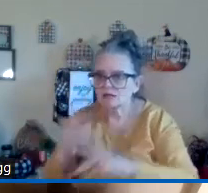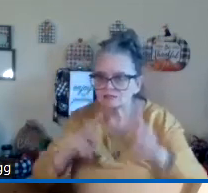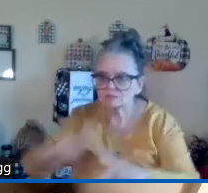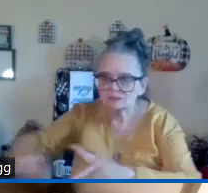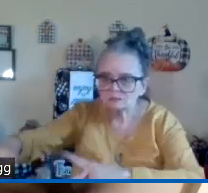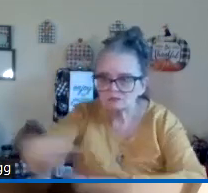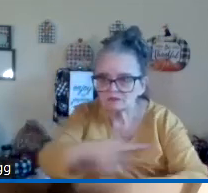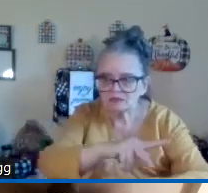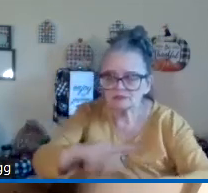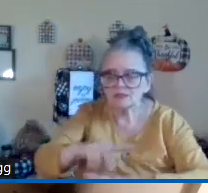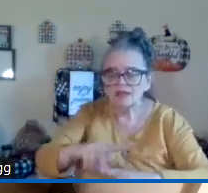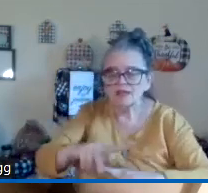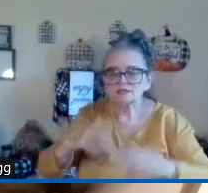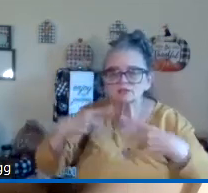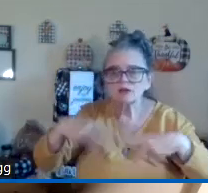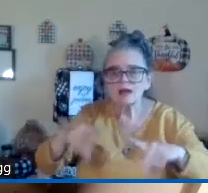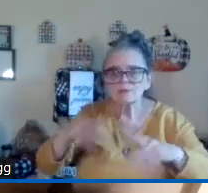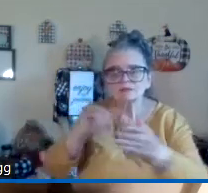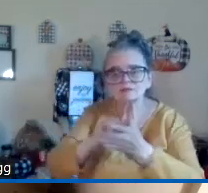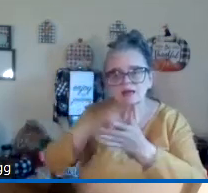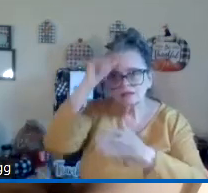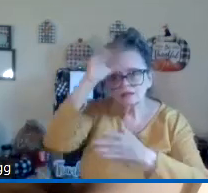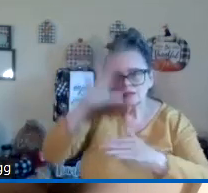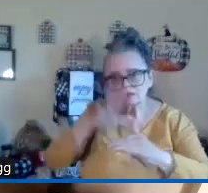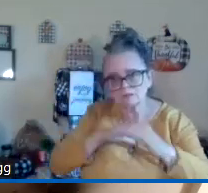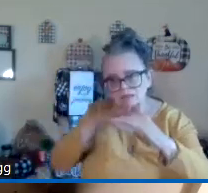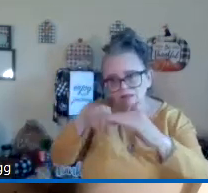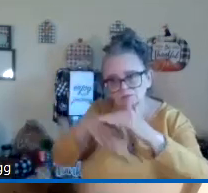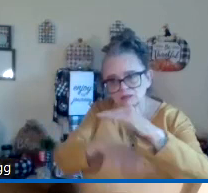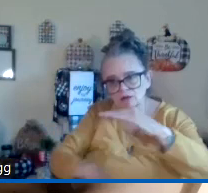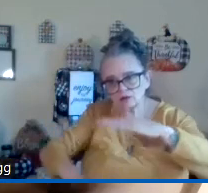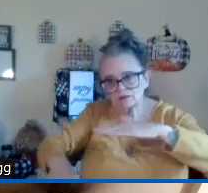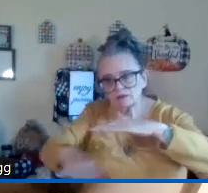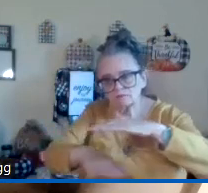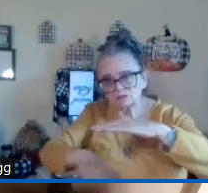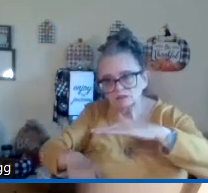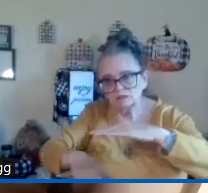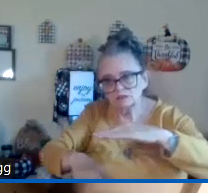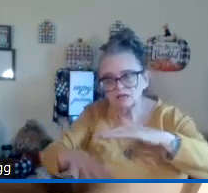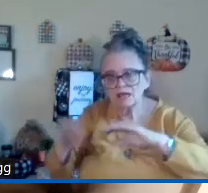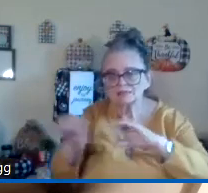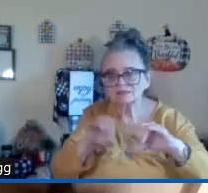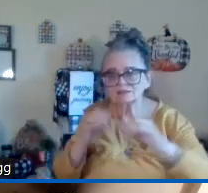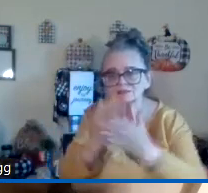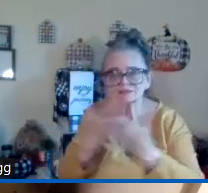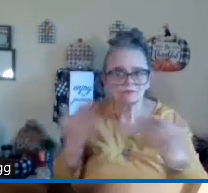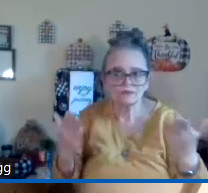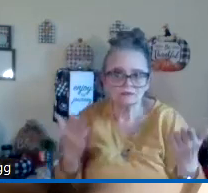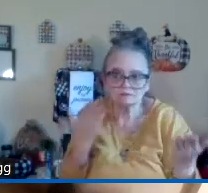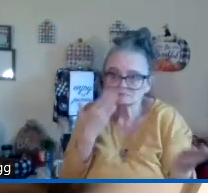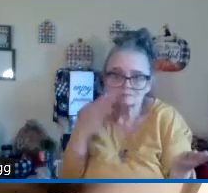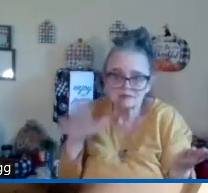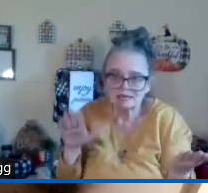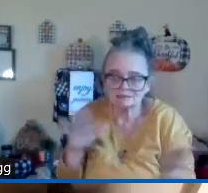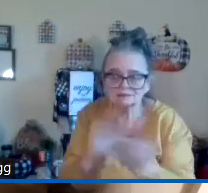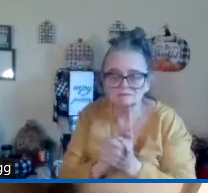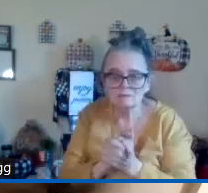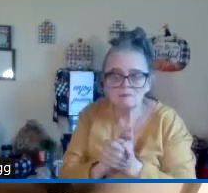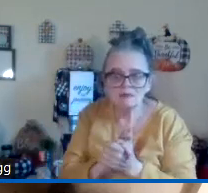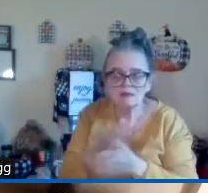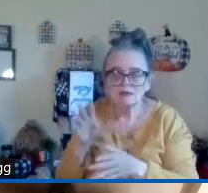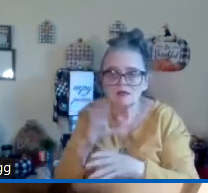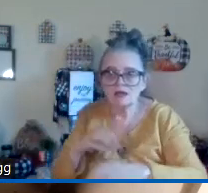So don't stop and not give to the poor because you're always thinking, I need that for myself. I can't give, I can't